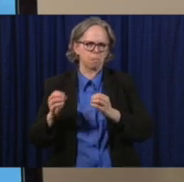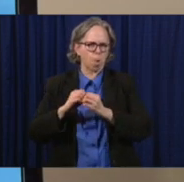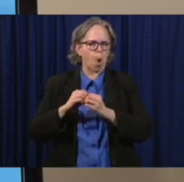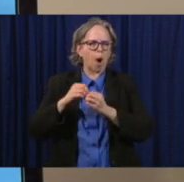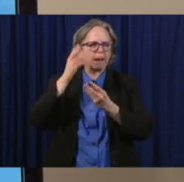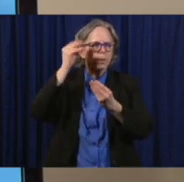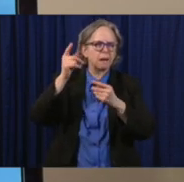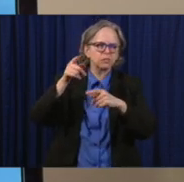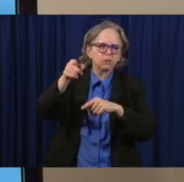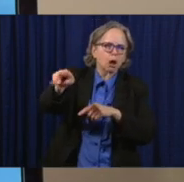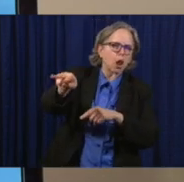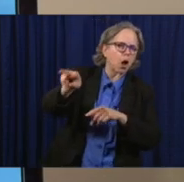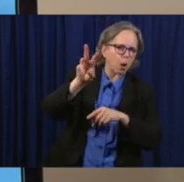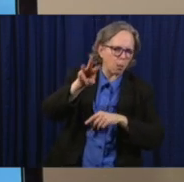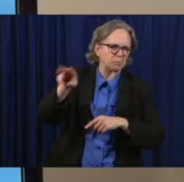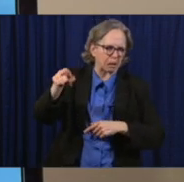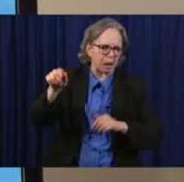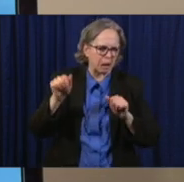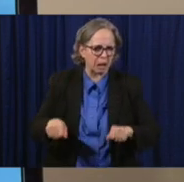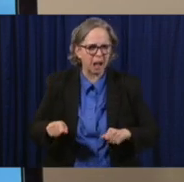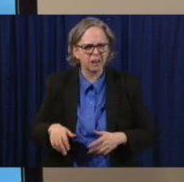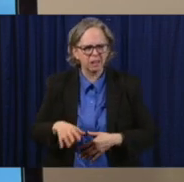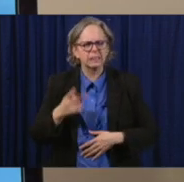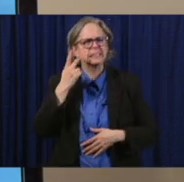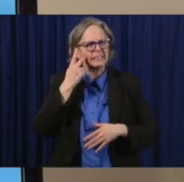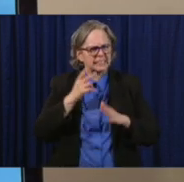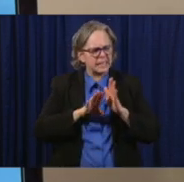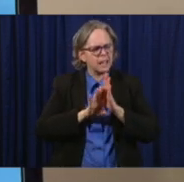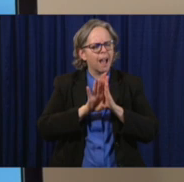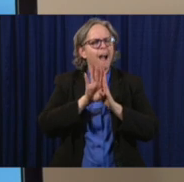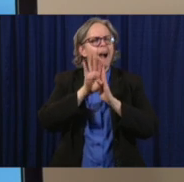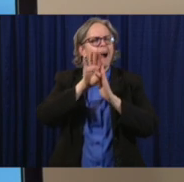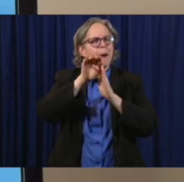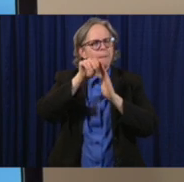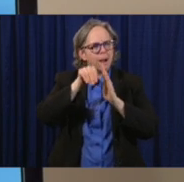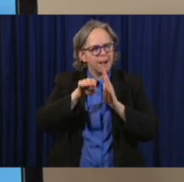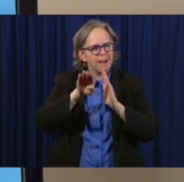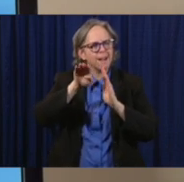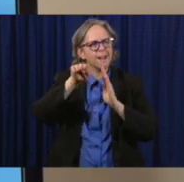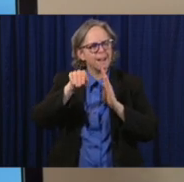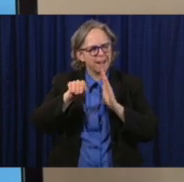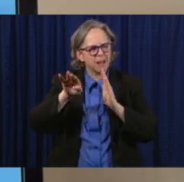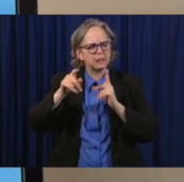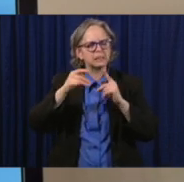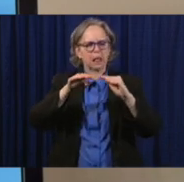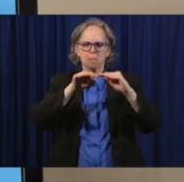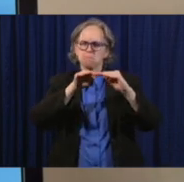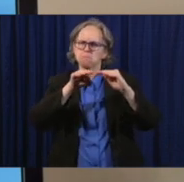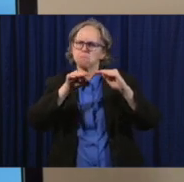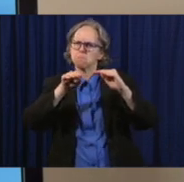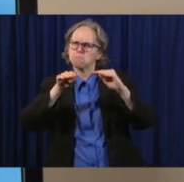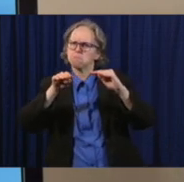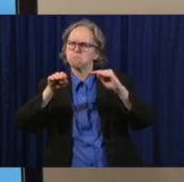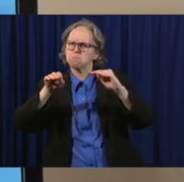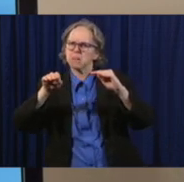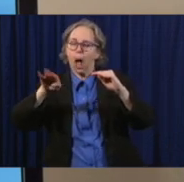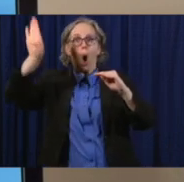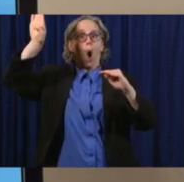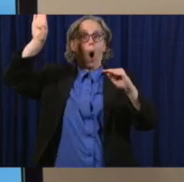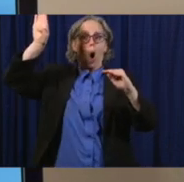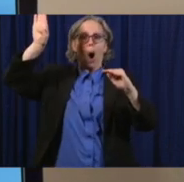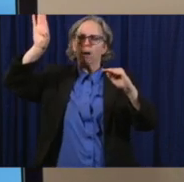look at. We see the ups and downs, but overall, still in a very flat plateau